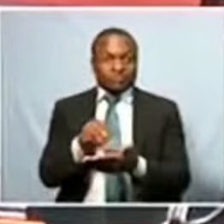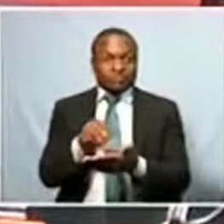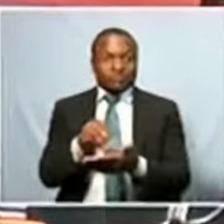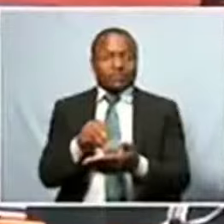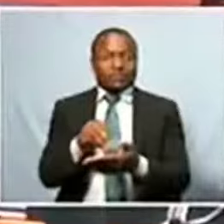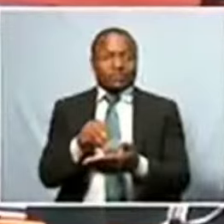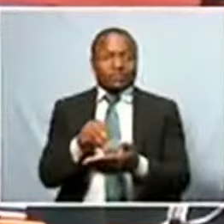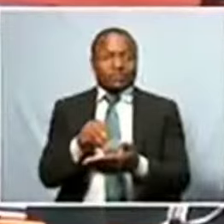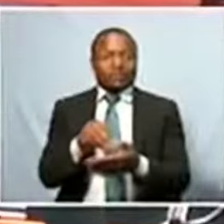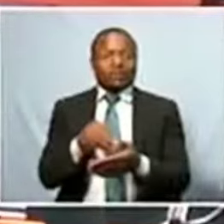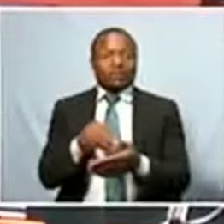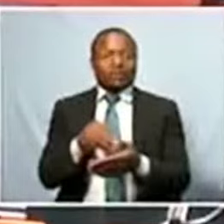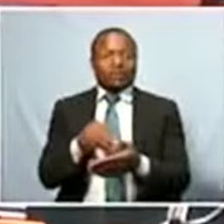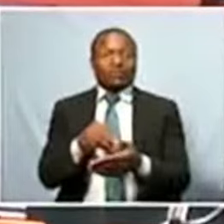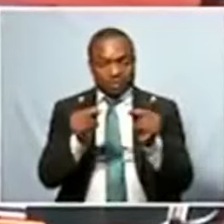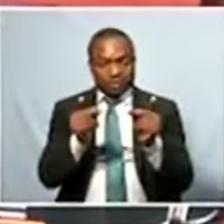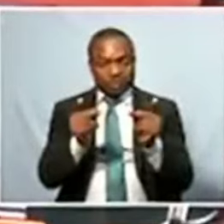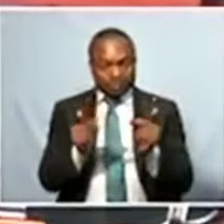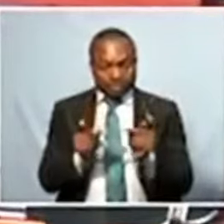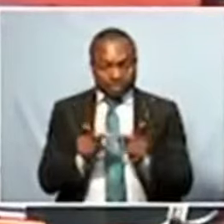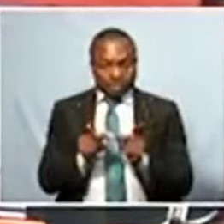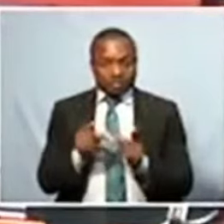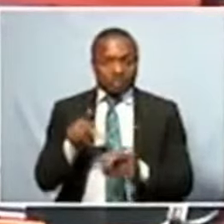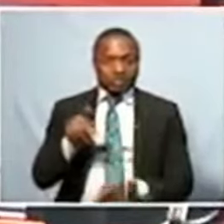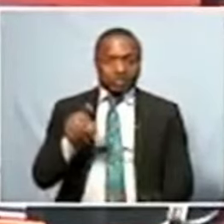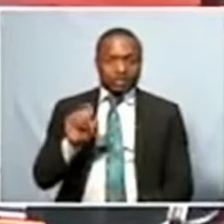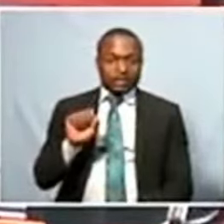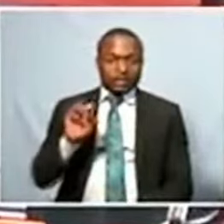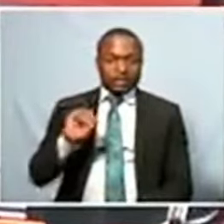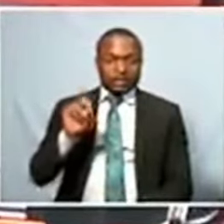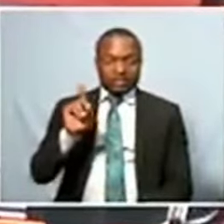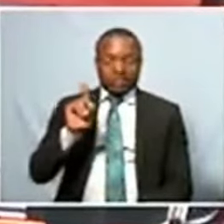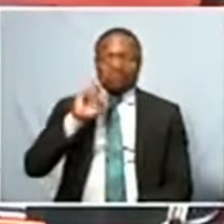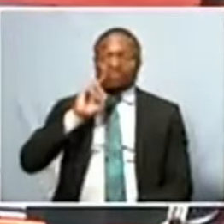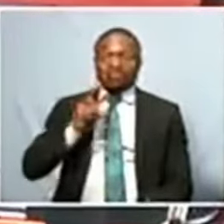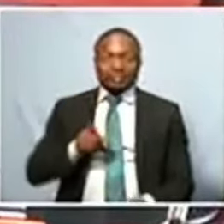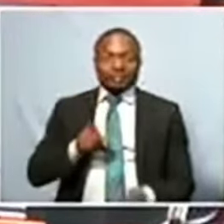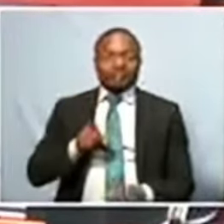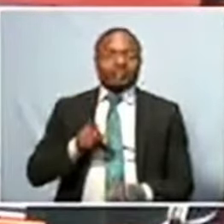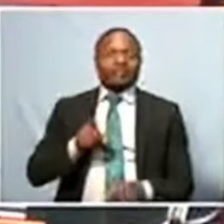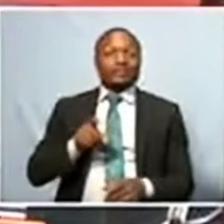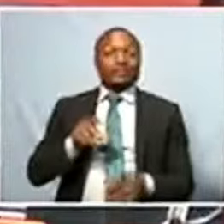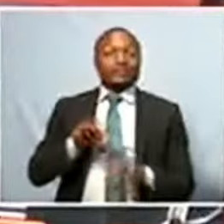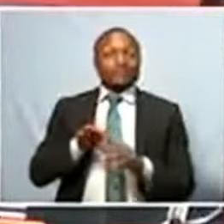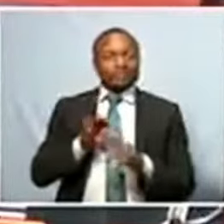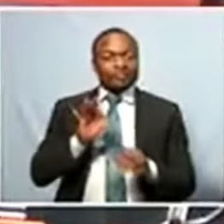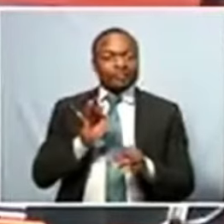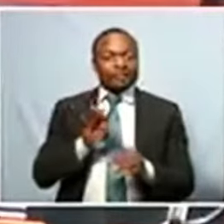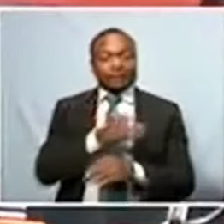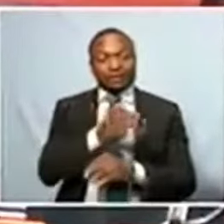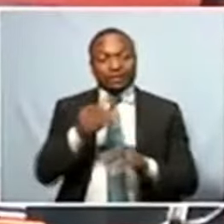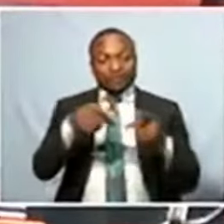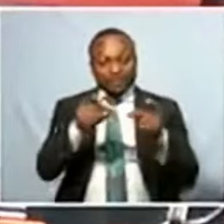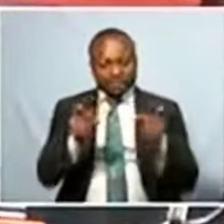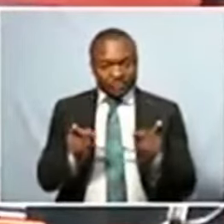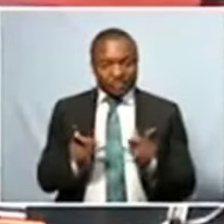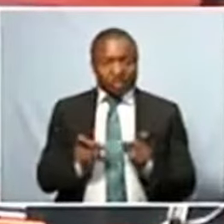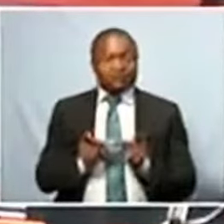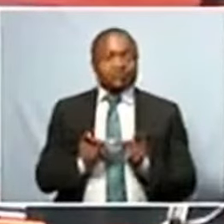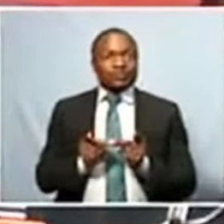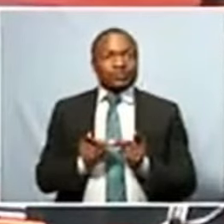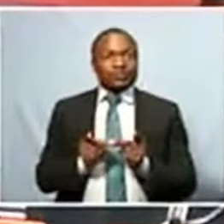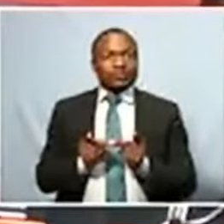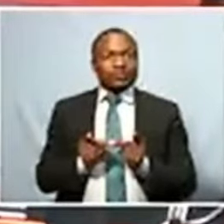holding positions, the PSMD must find for them positions across